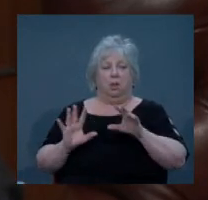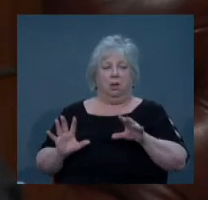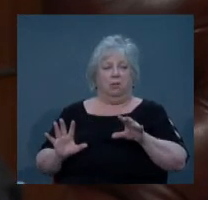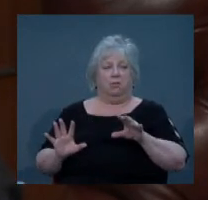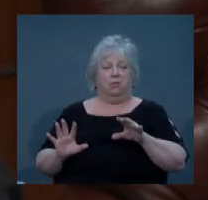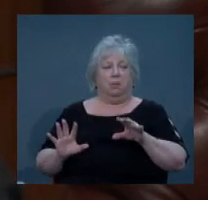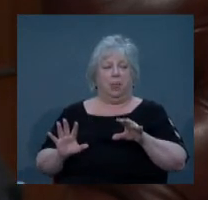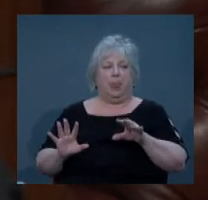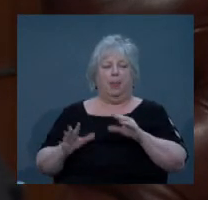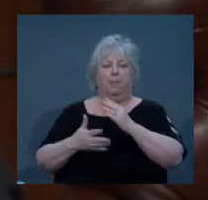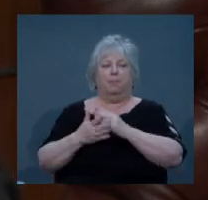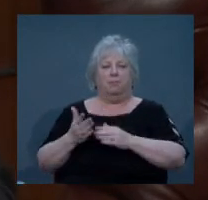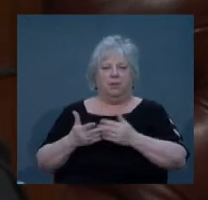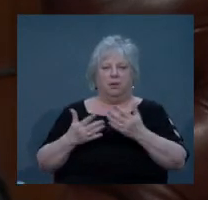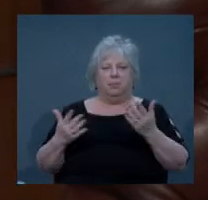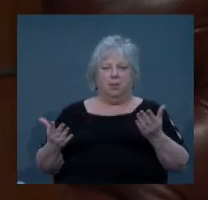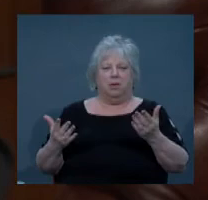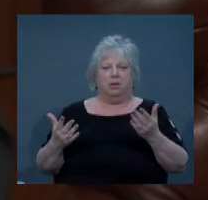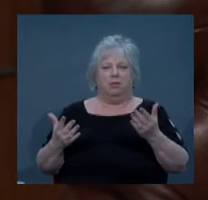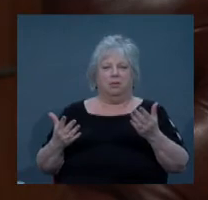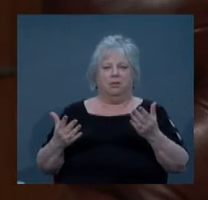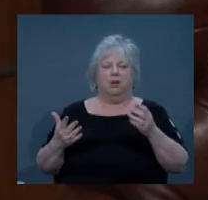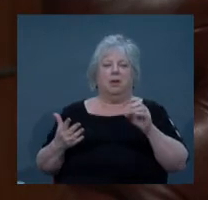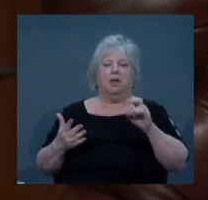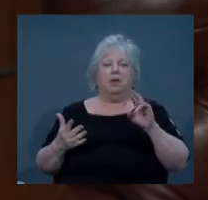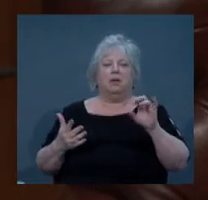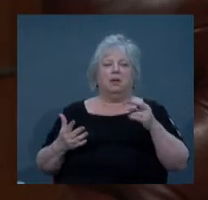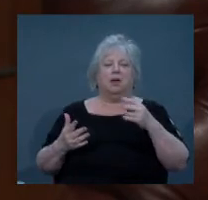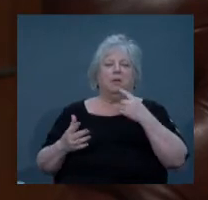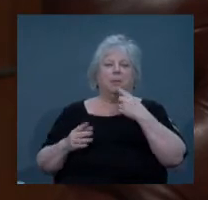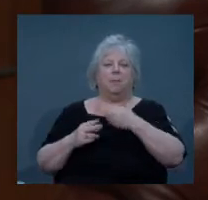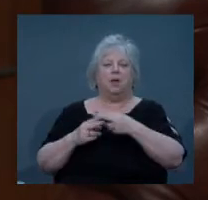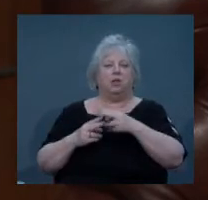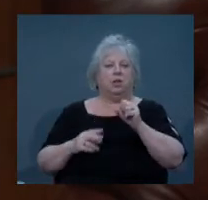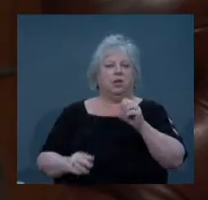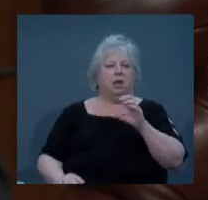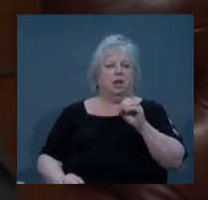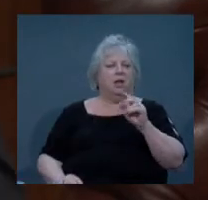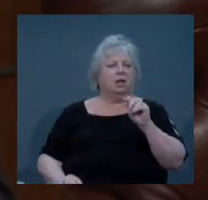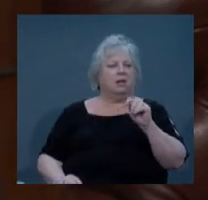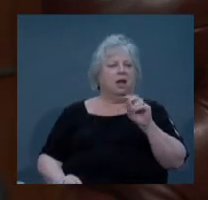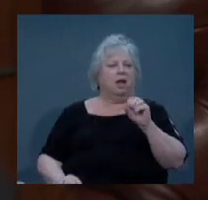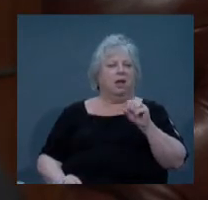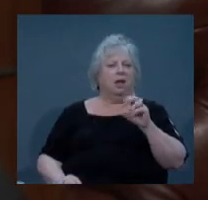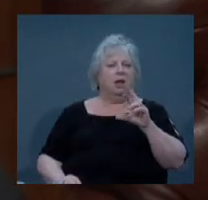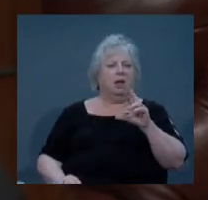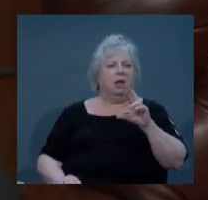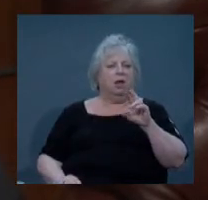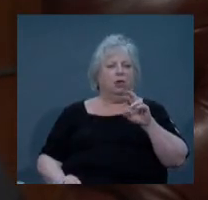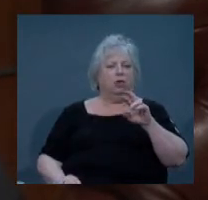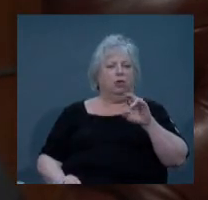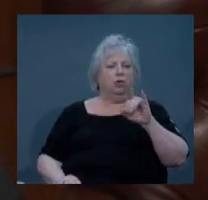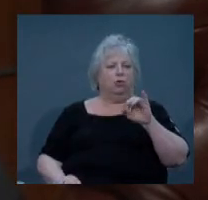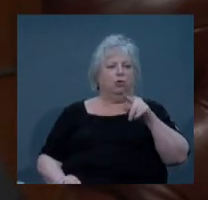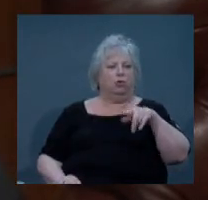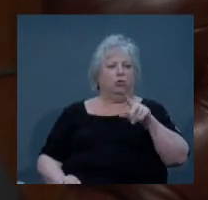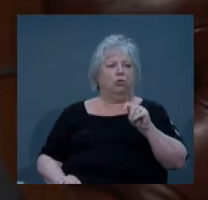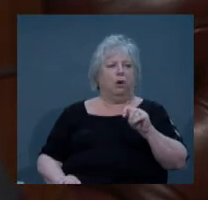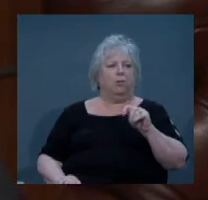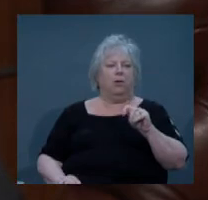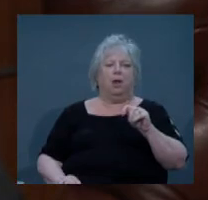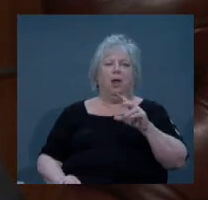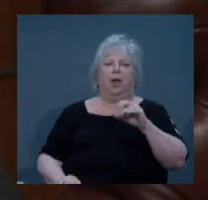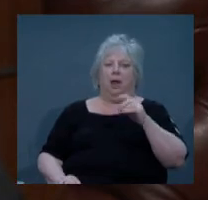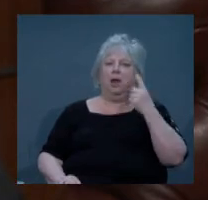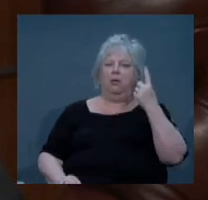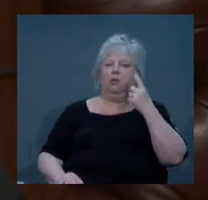on some things. Sarah mentioned the Scott script, and I understand how we've always looked